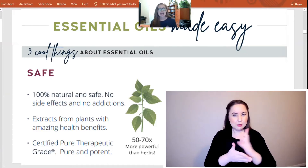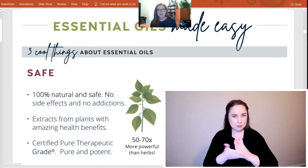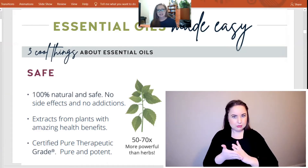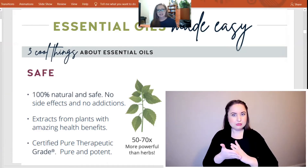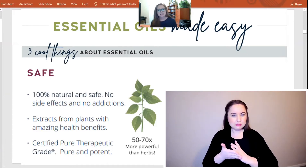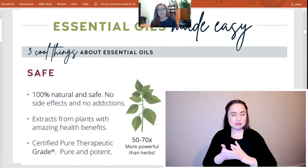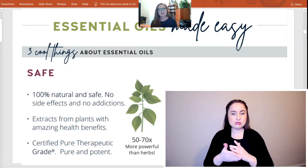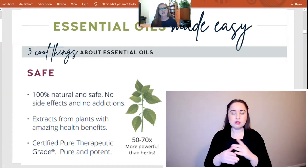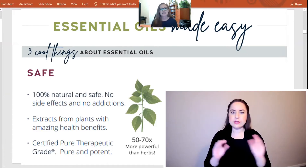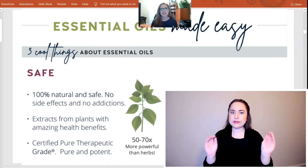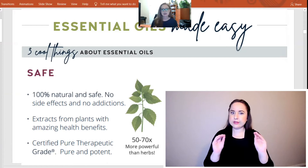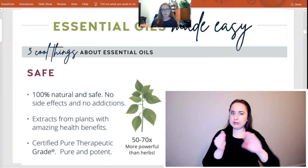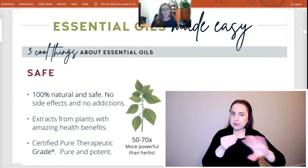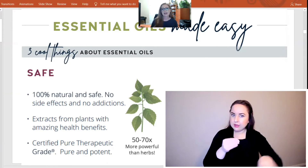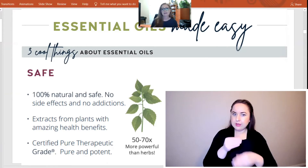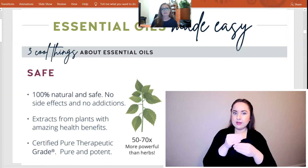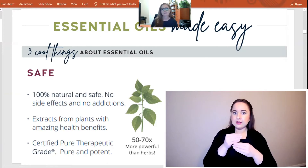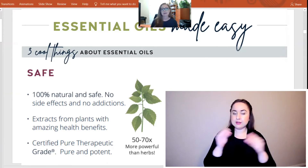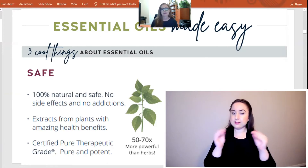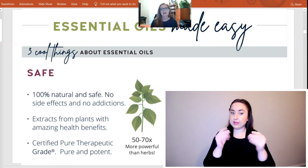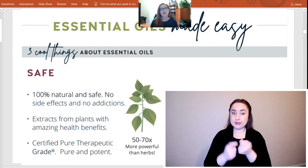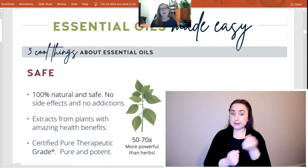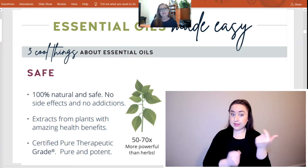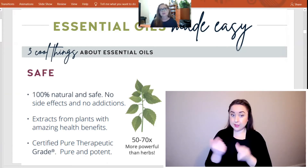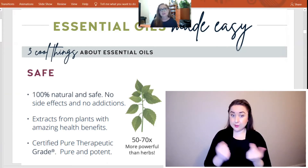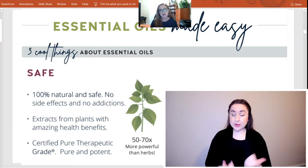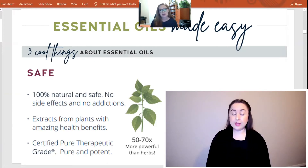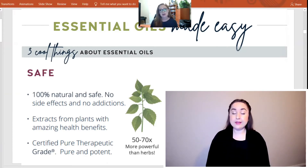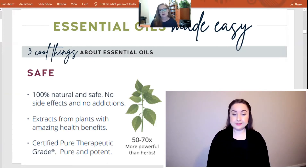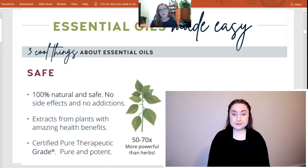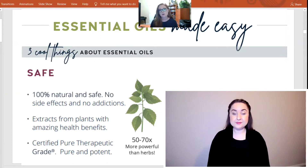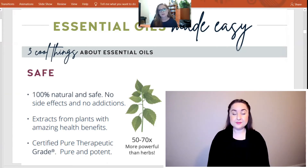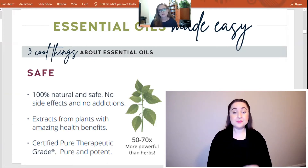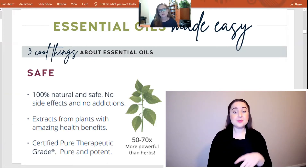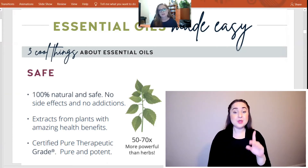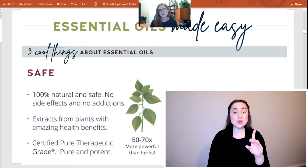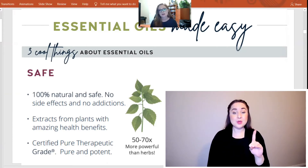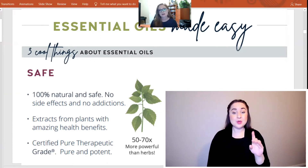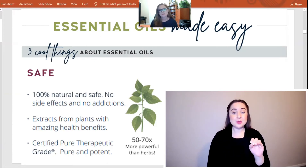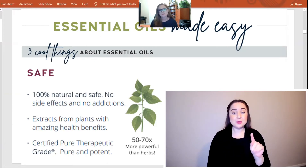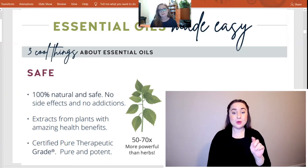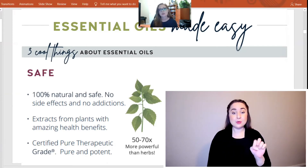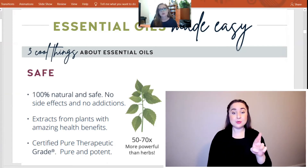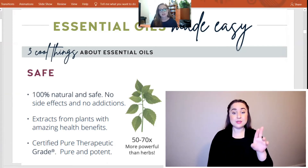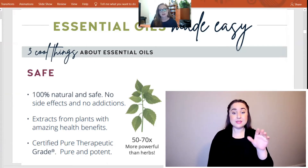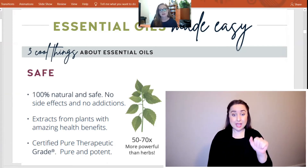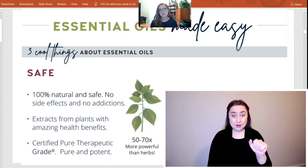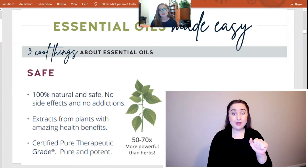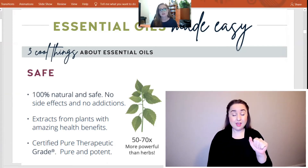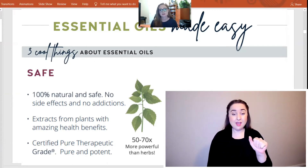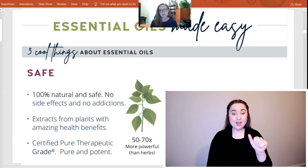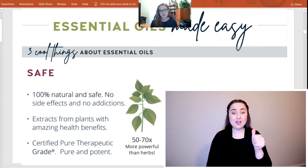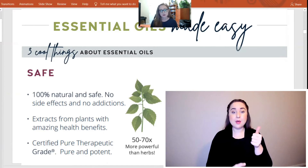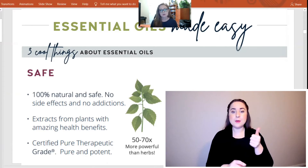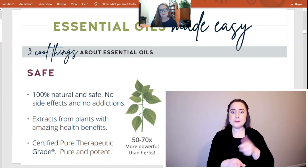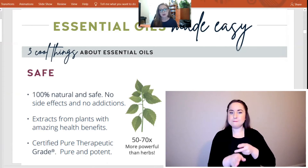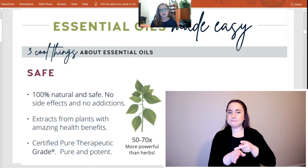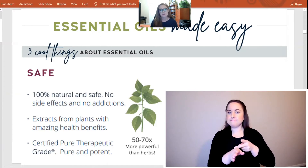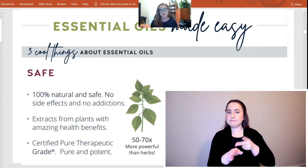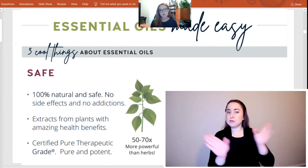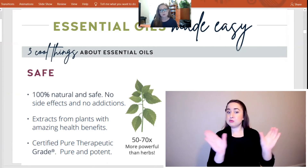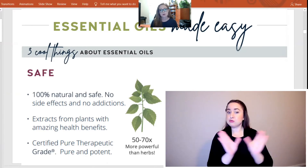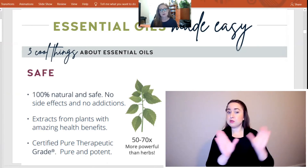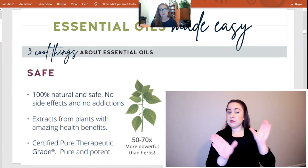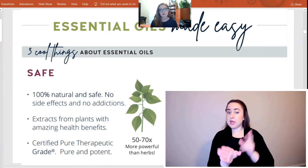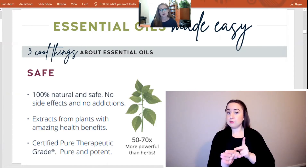nothing added and nothing taken away. And doTERRA holds this purity of being certified